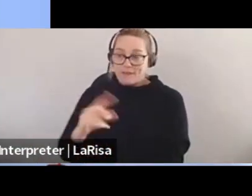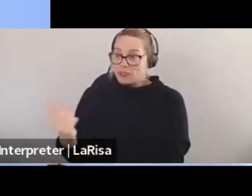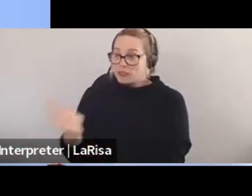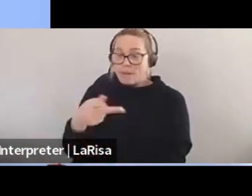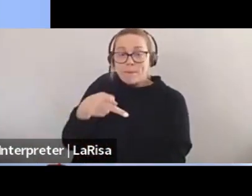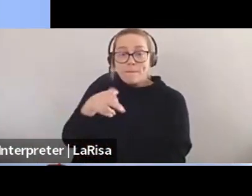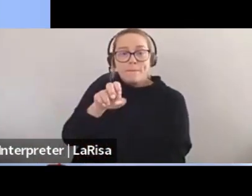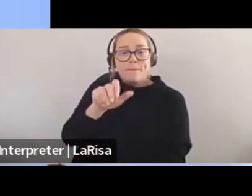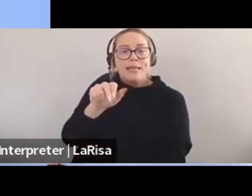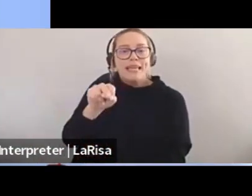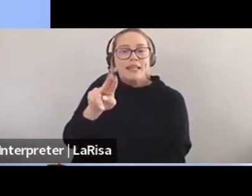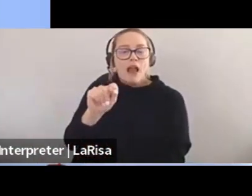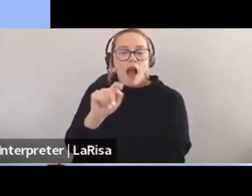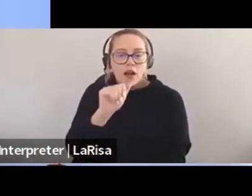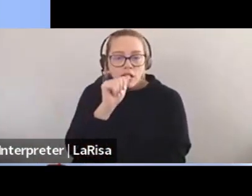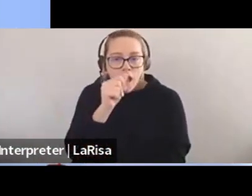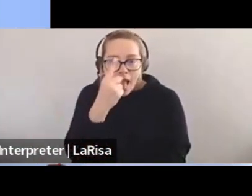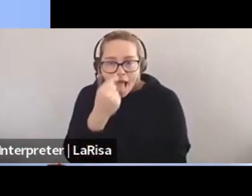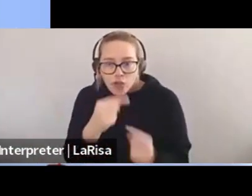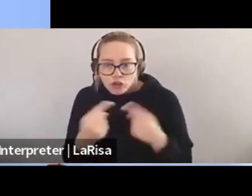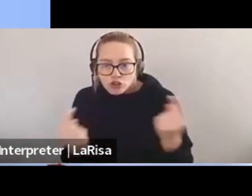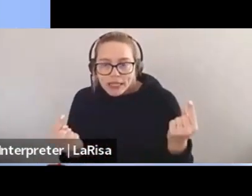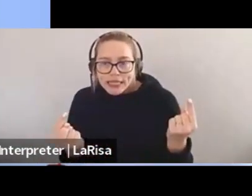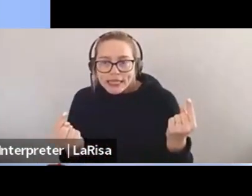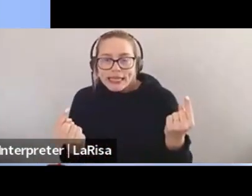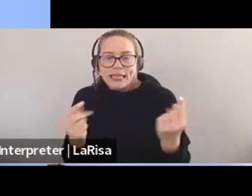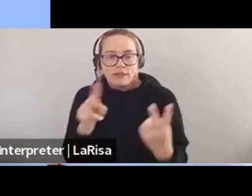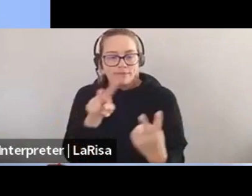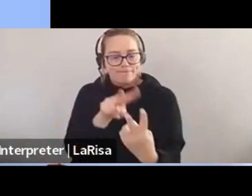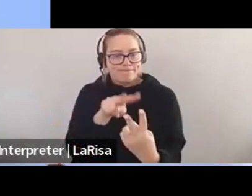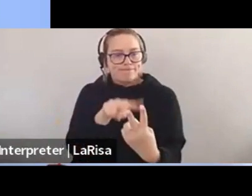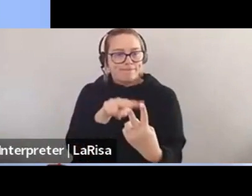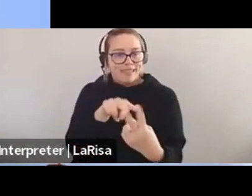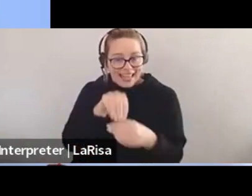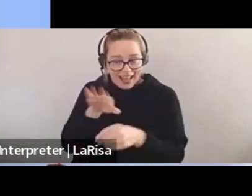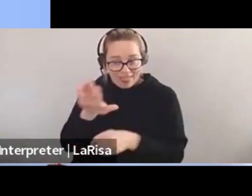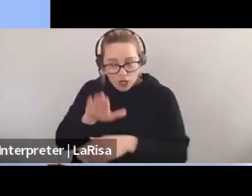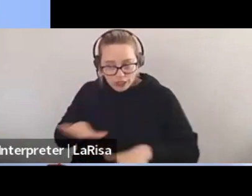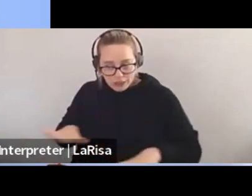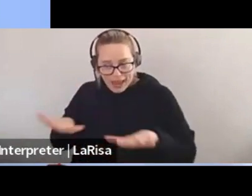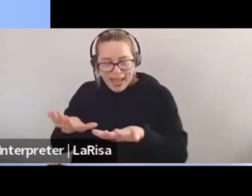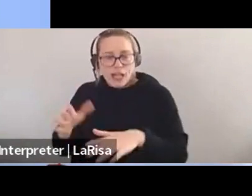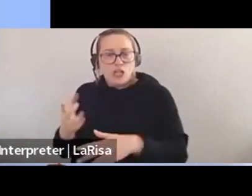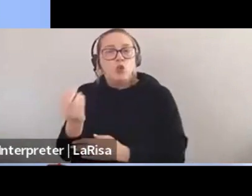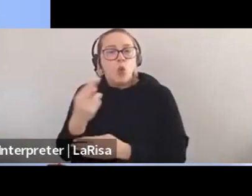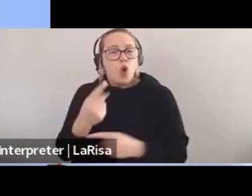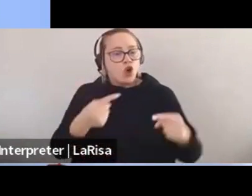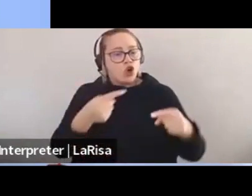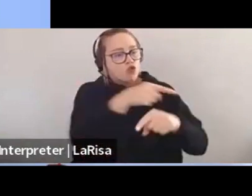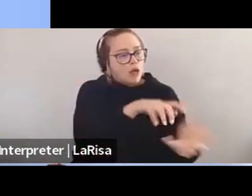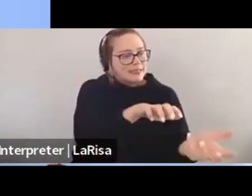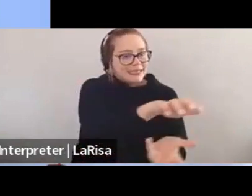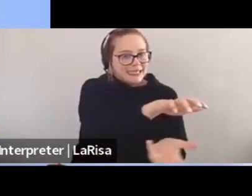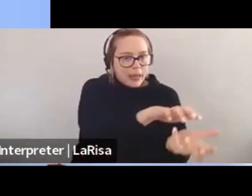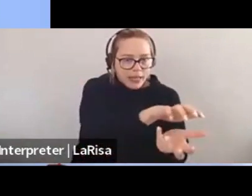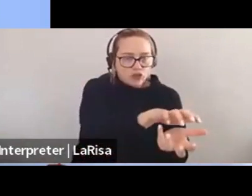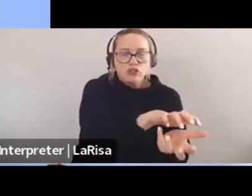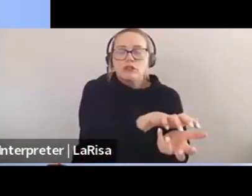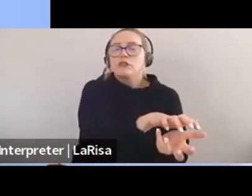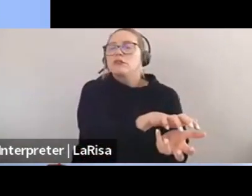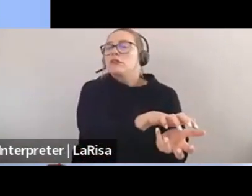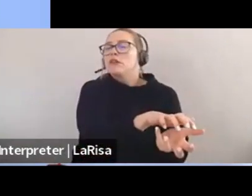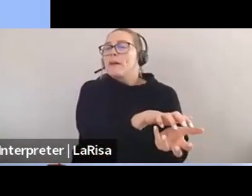So for somebody that has a peanut allergy, if they're worried about peanuts or peanut butter being in the space, or they're worried